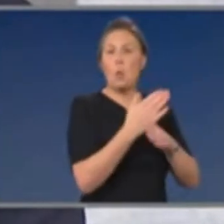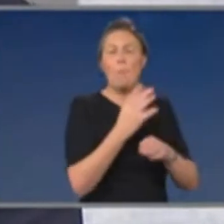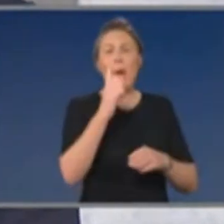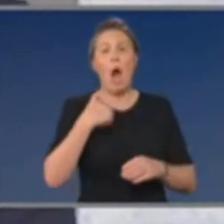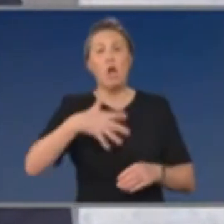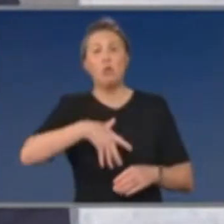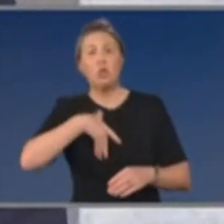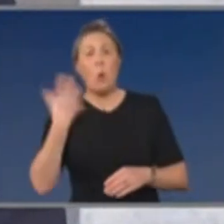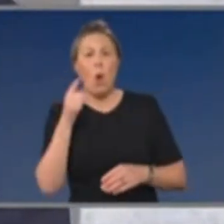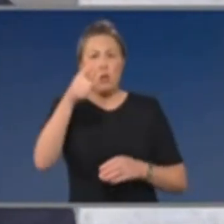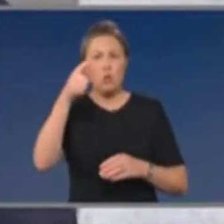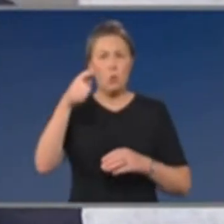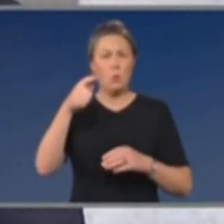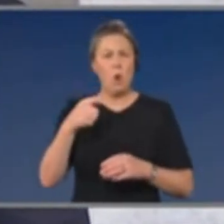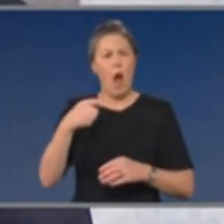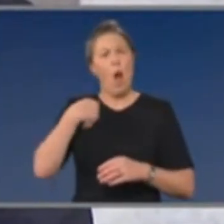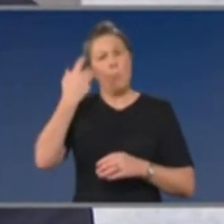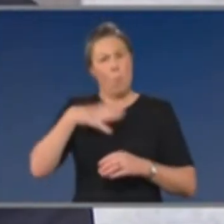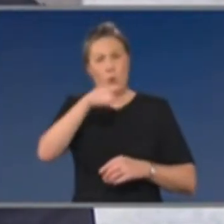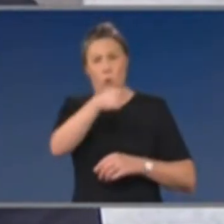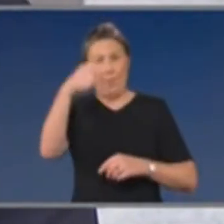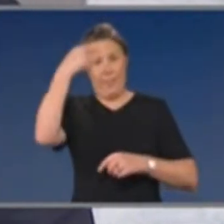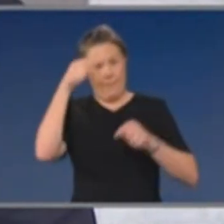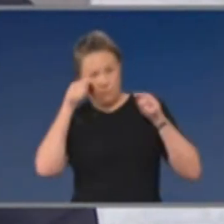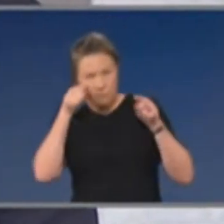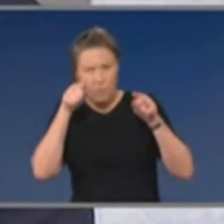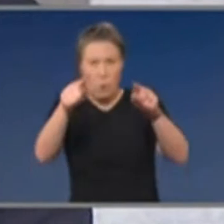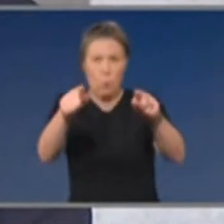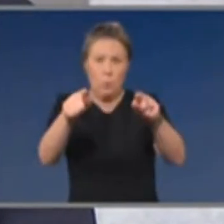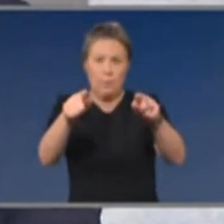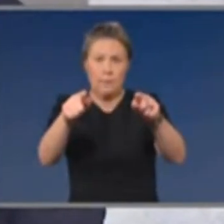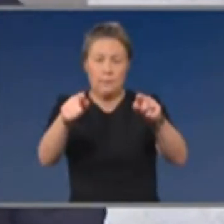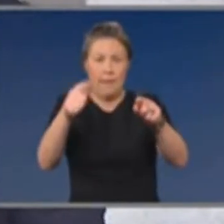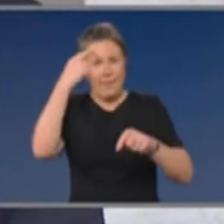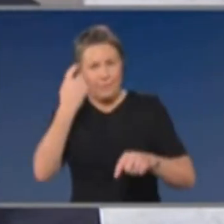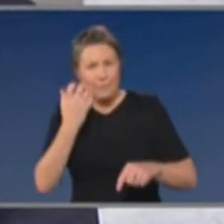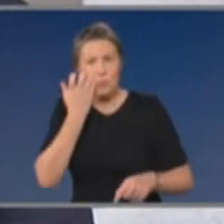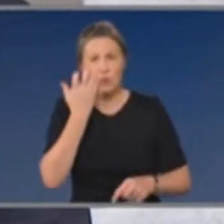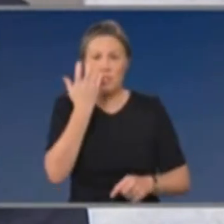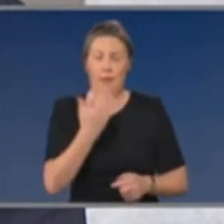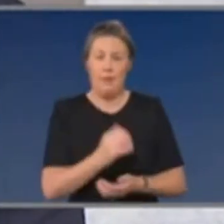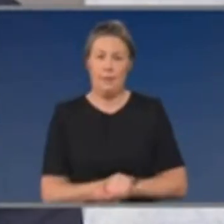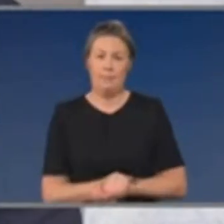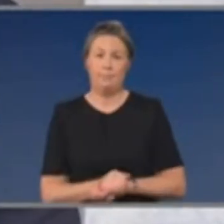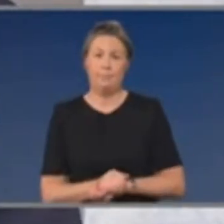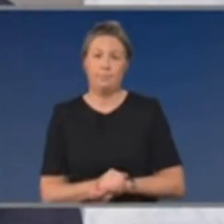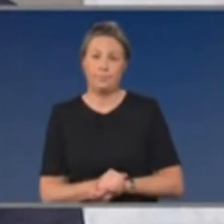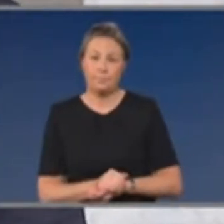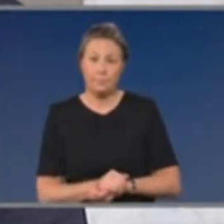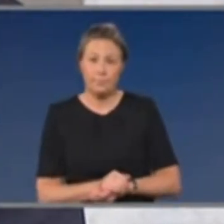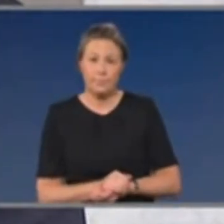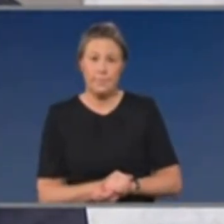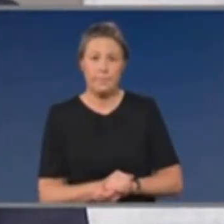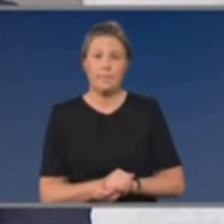back. And that's what the National Skills Commission initiative and the National Careers Institute initiative is all about. These were reforms that